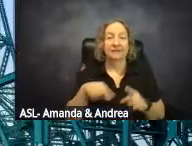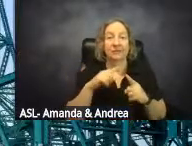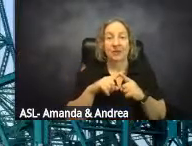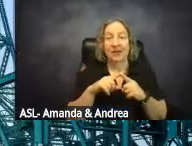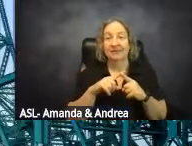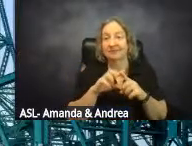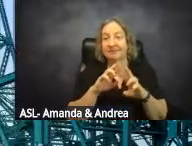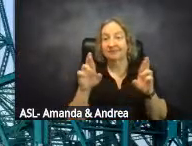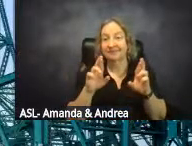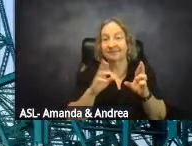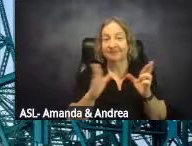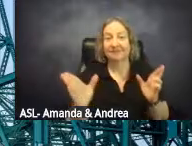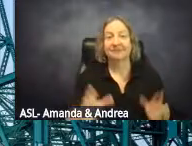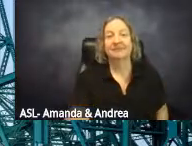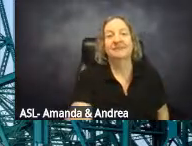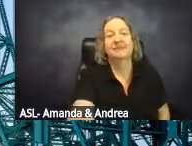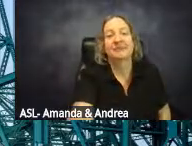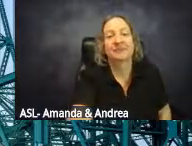you are.